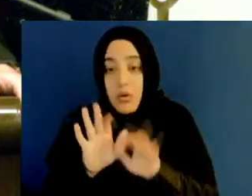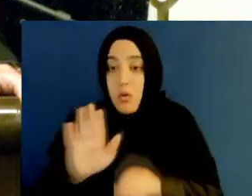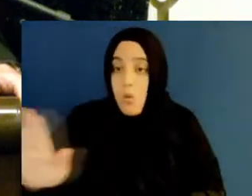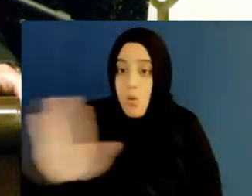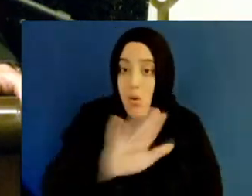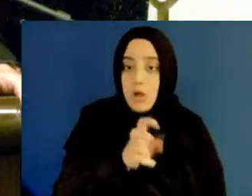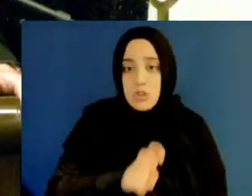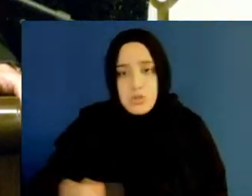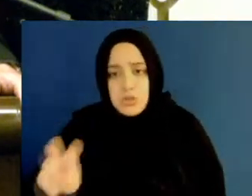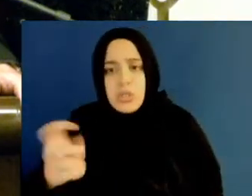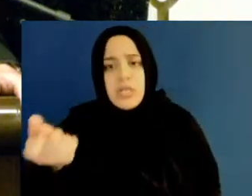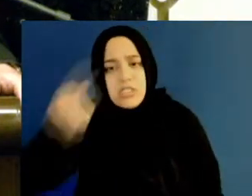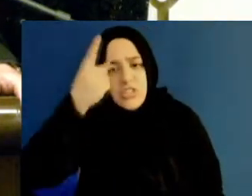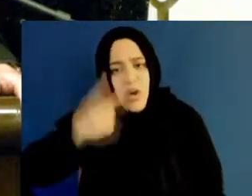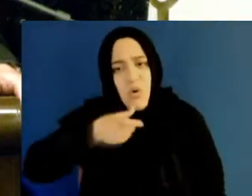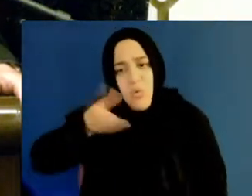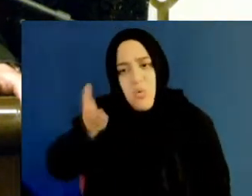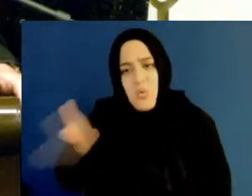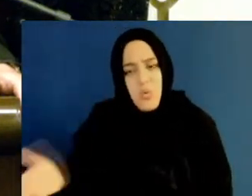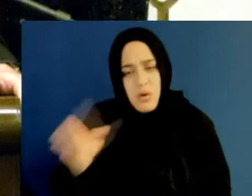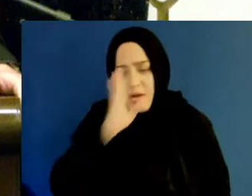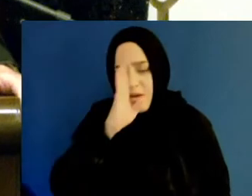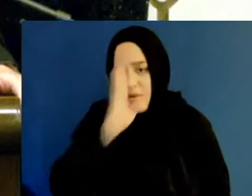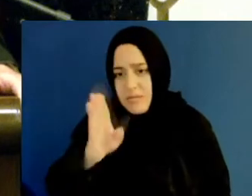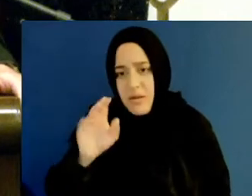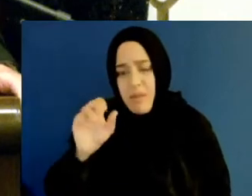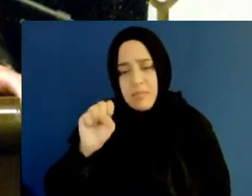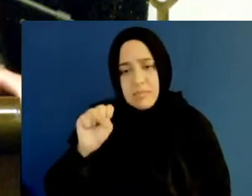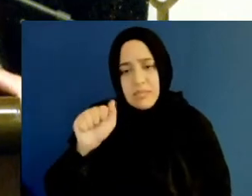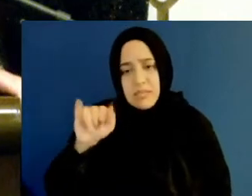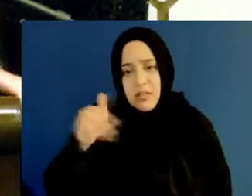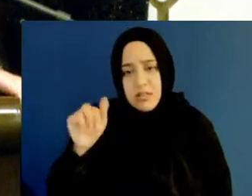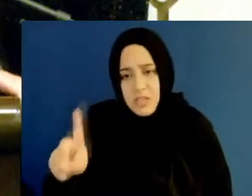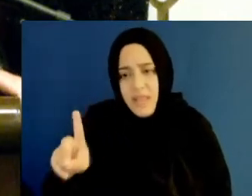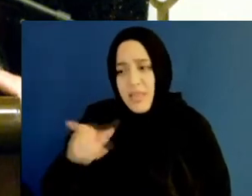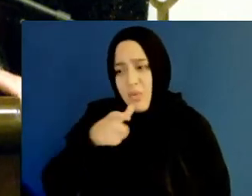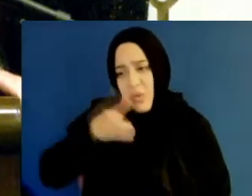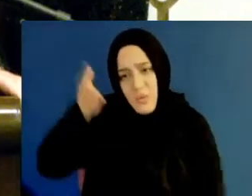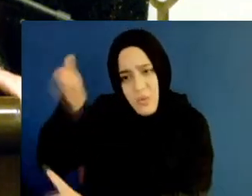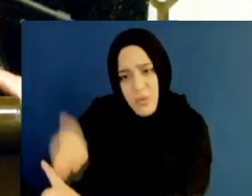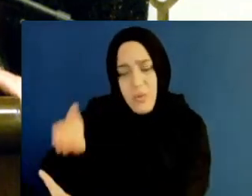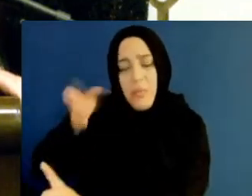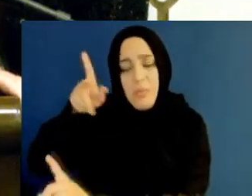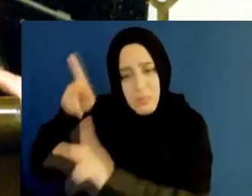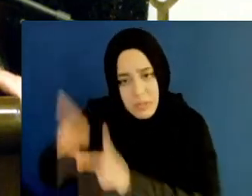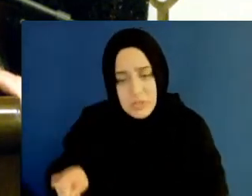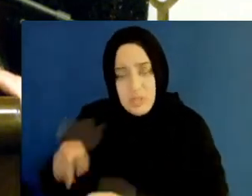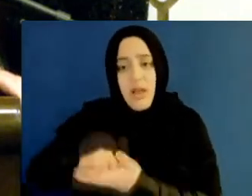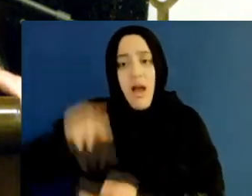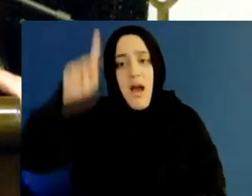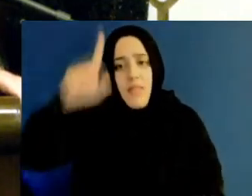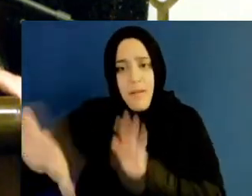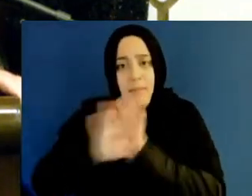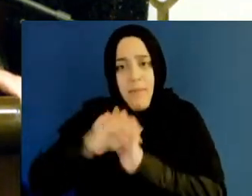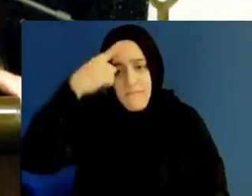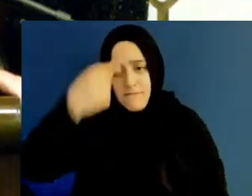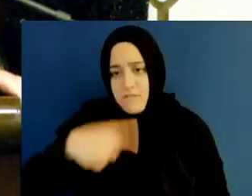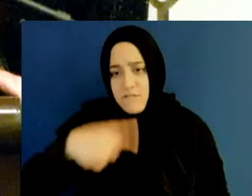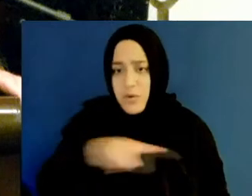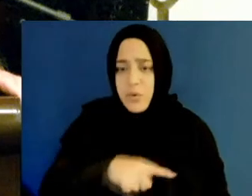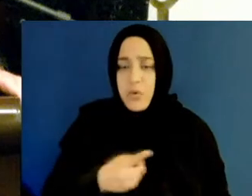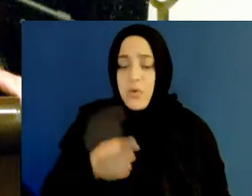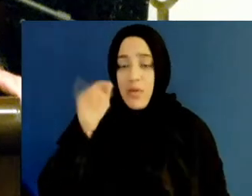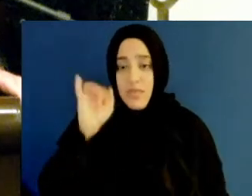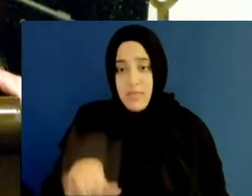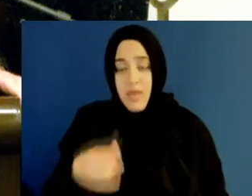this Hujjatullah fil Ardh that Allah subhanahu wa ta'ala appointed for you and whose Farsh Aza you have come to sit